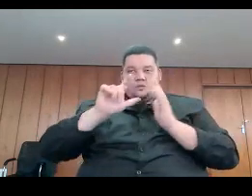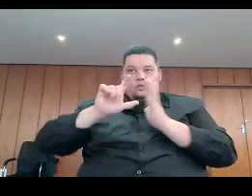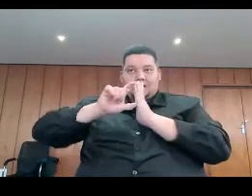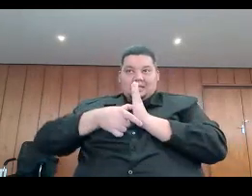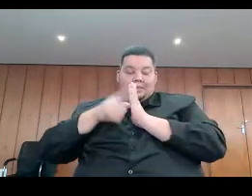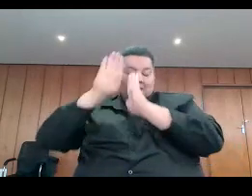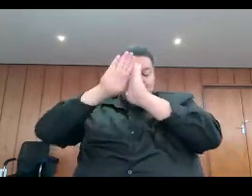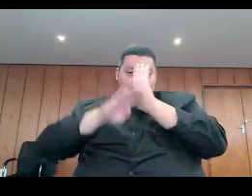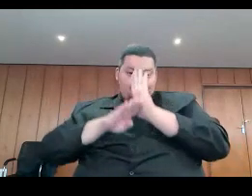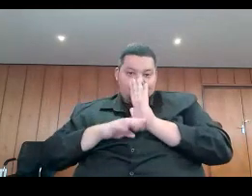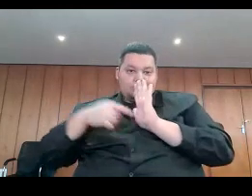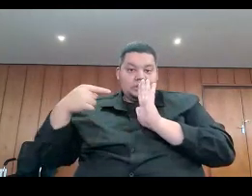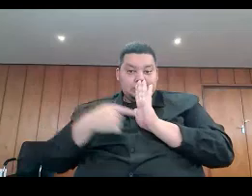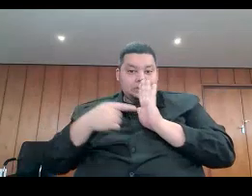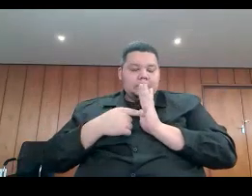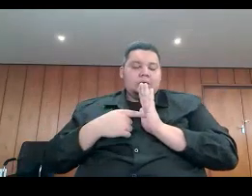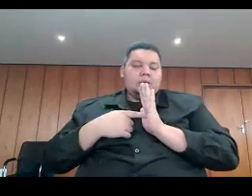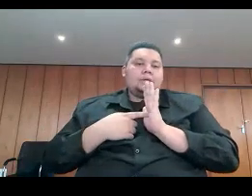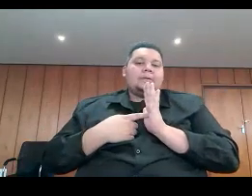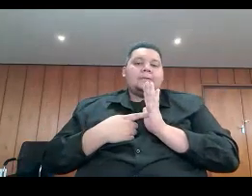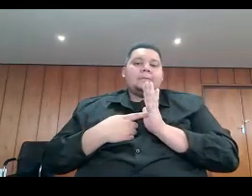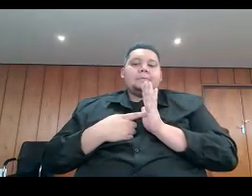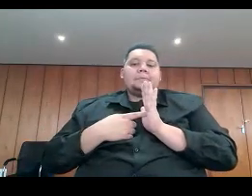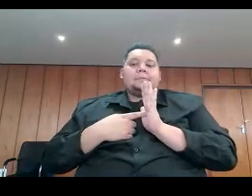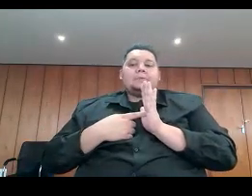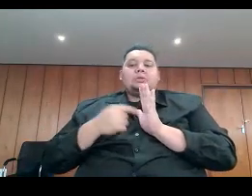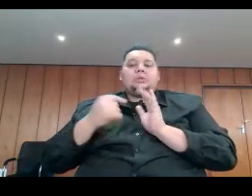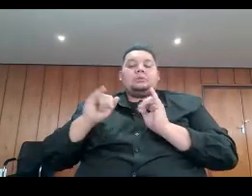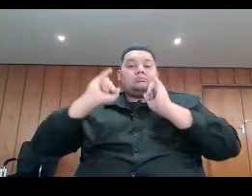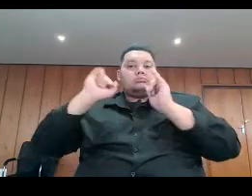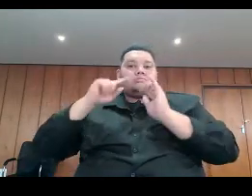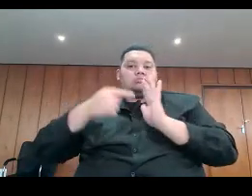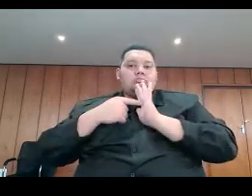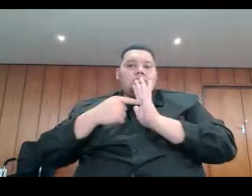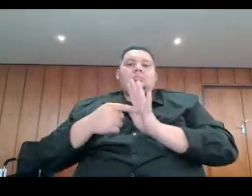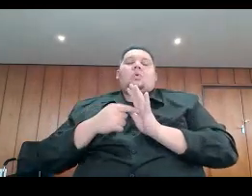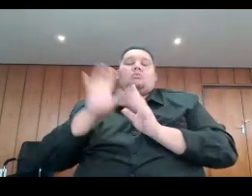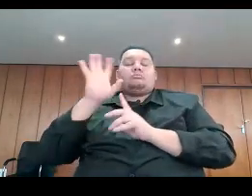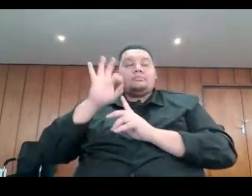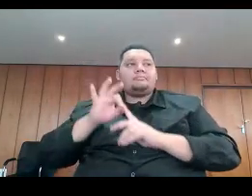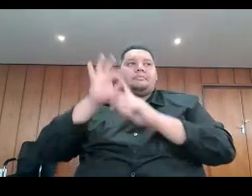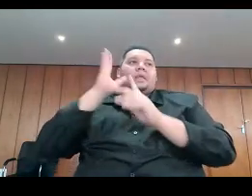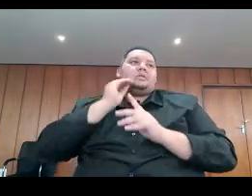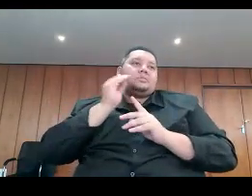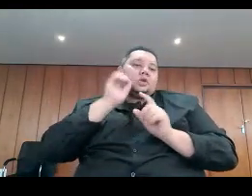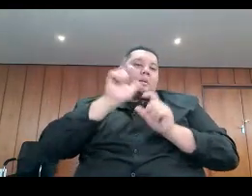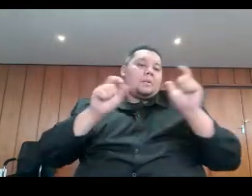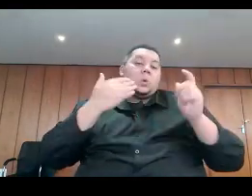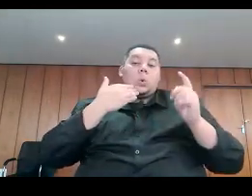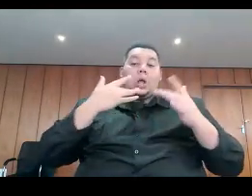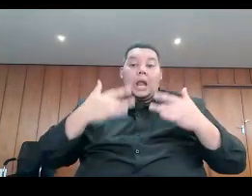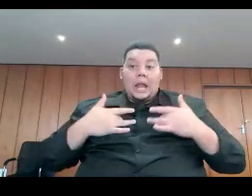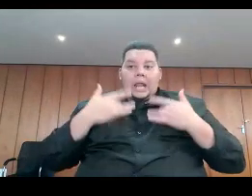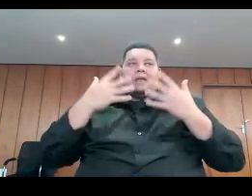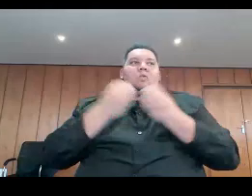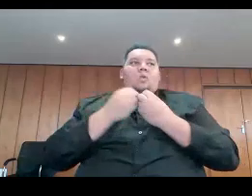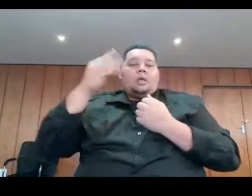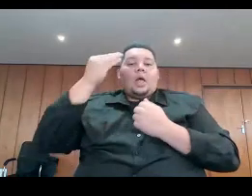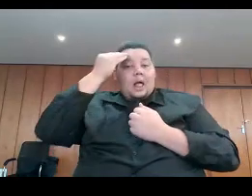it's aggressively highlighted the unique experiences of persons living with an